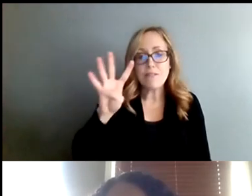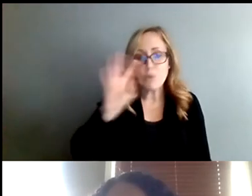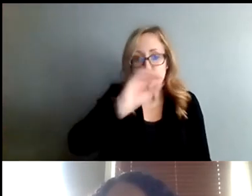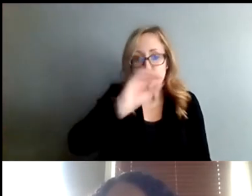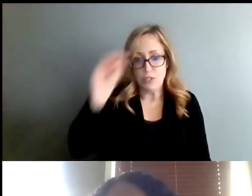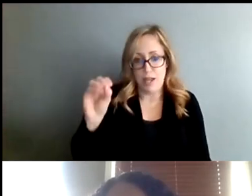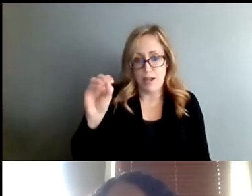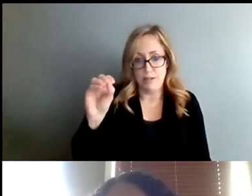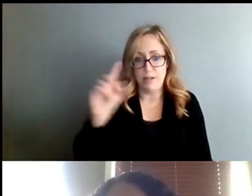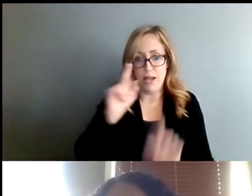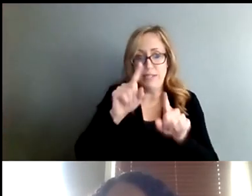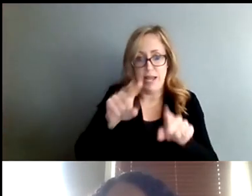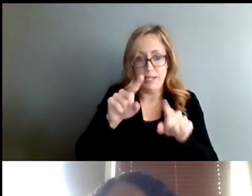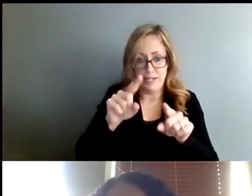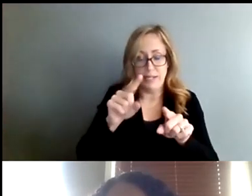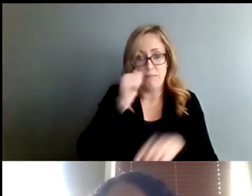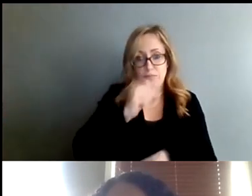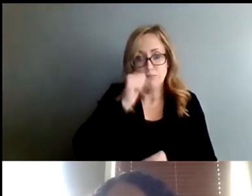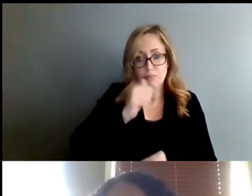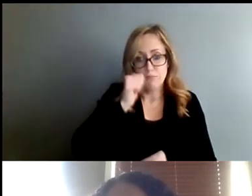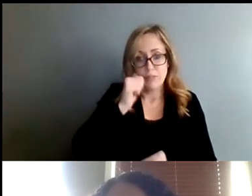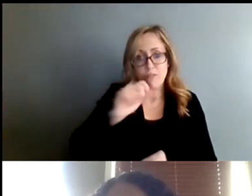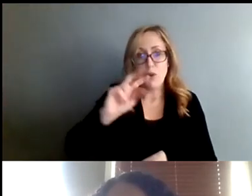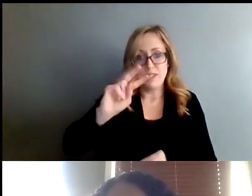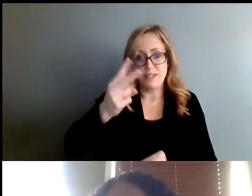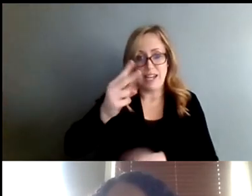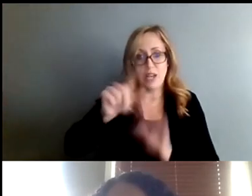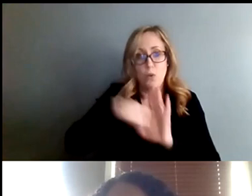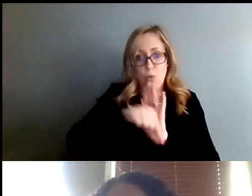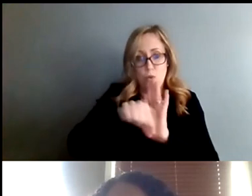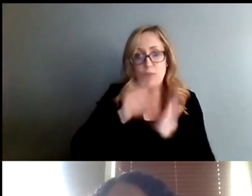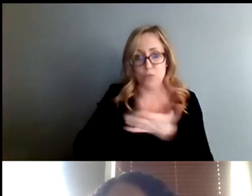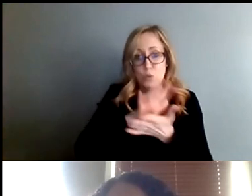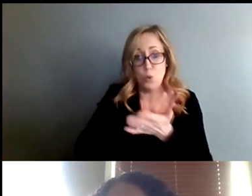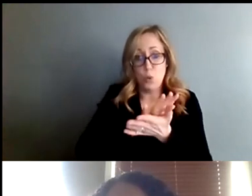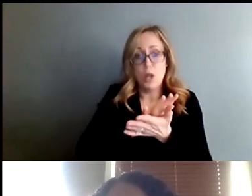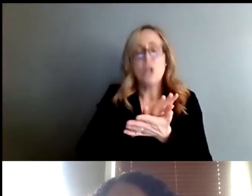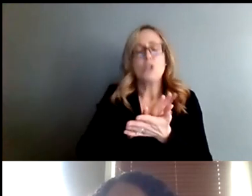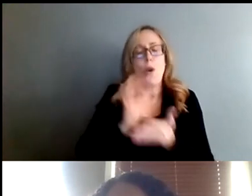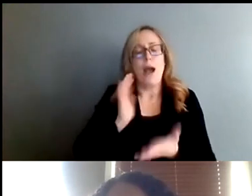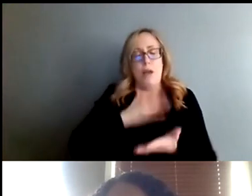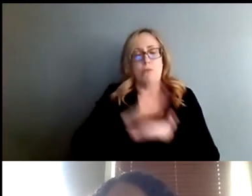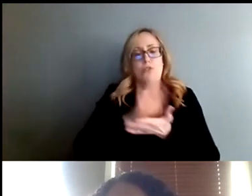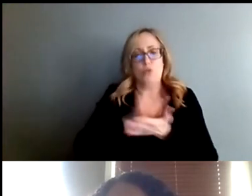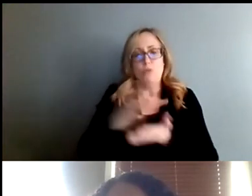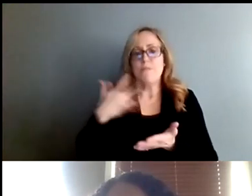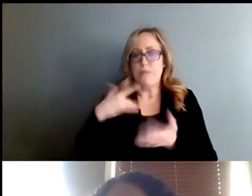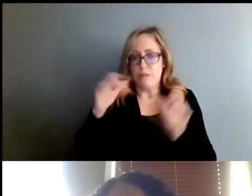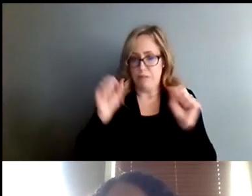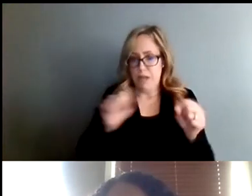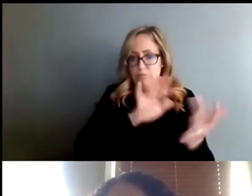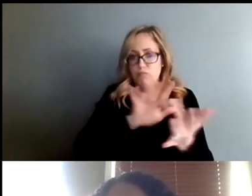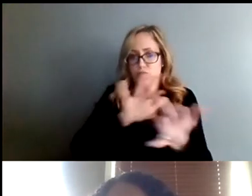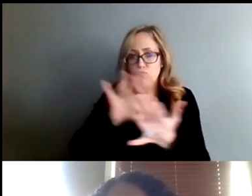attending daily for the second quarter of school. So our schools feel confident they'll be able to reach each family, and families, please make sure you pick up